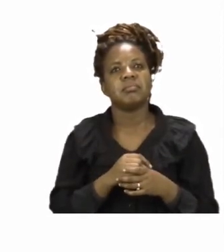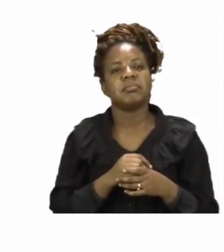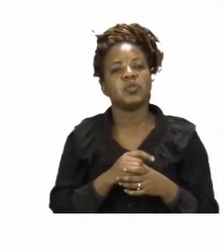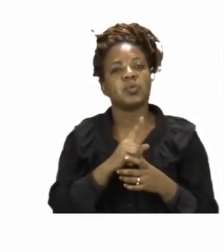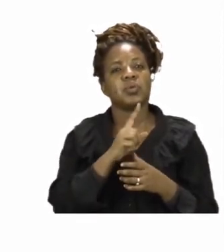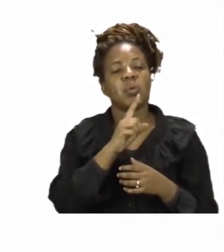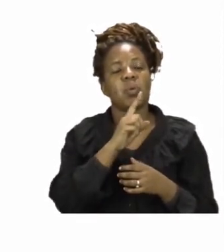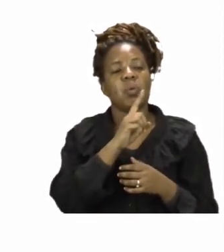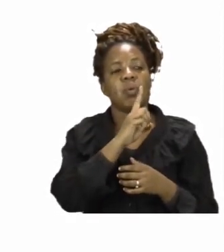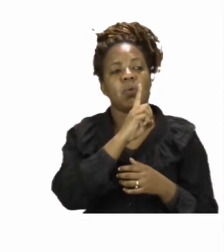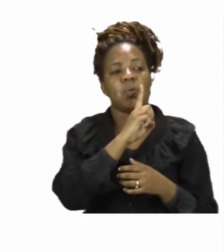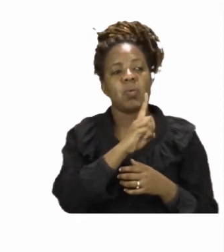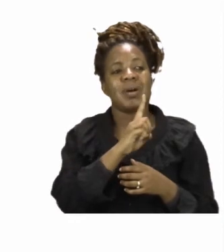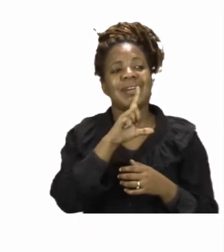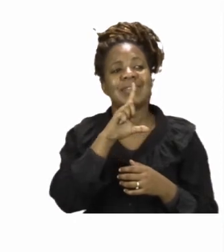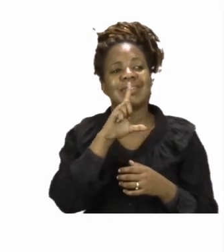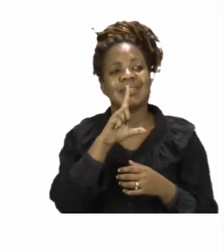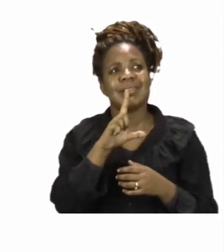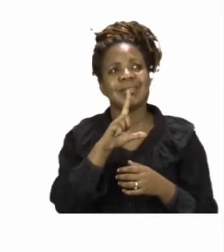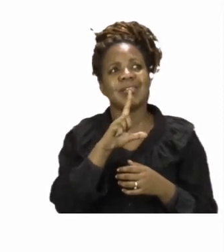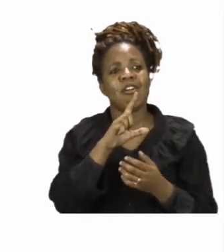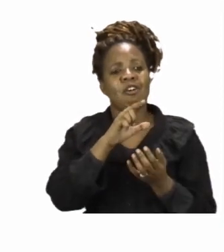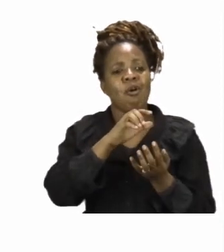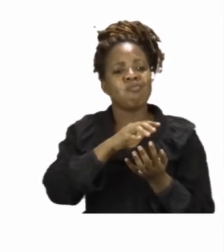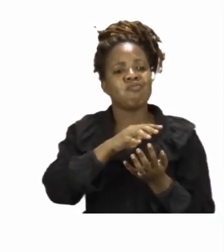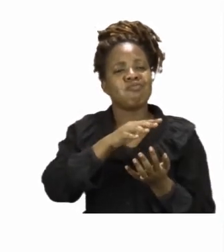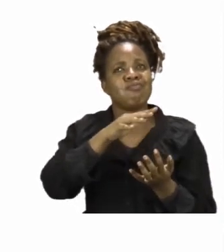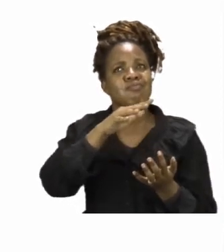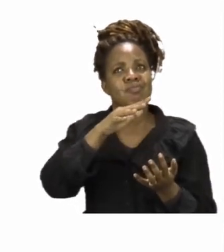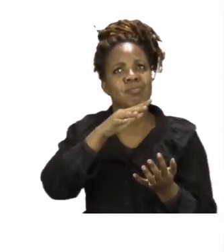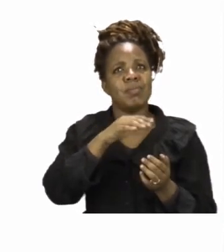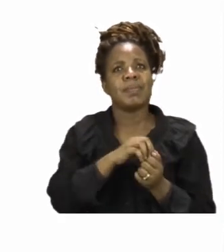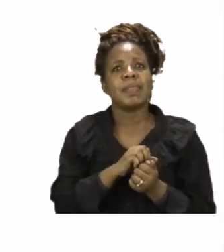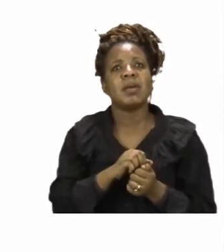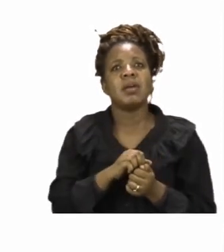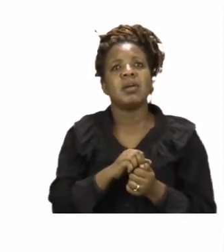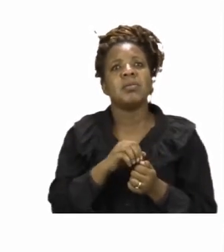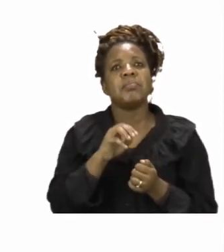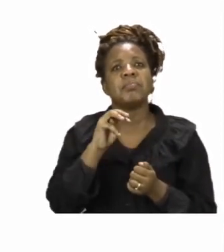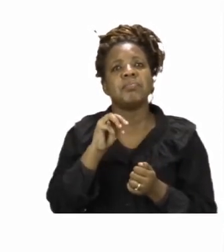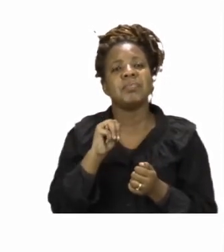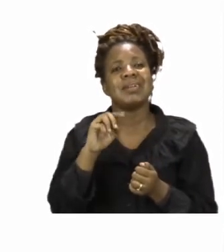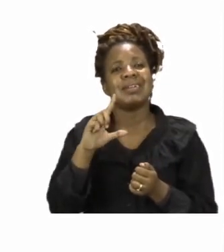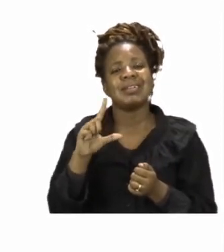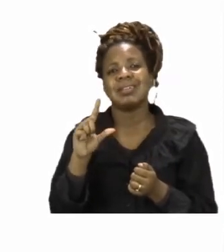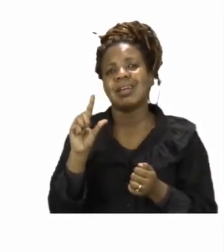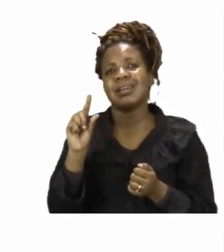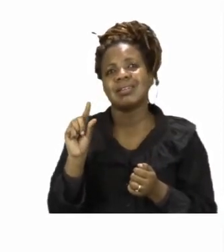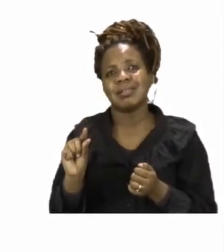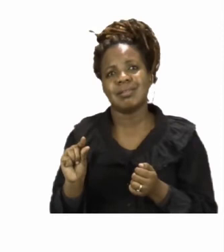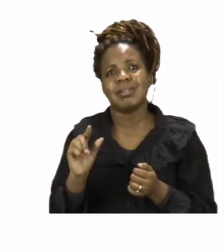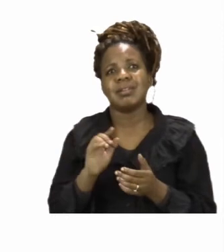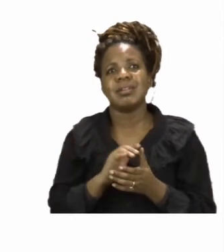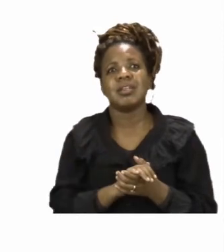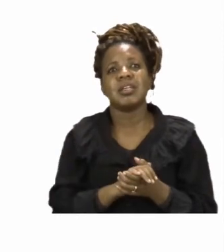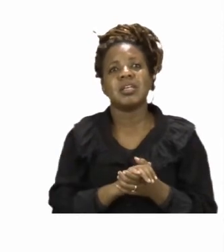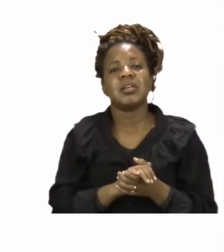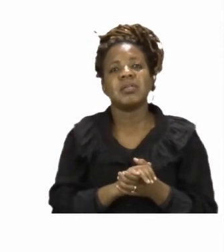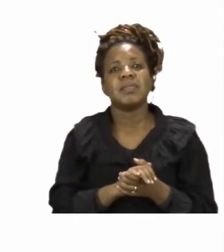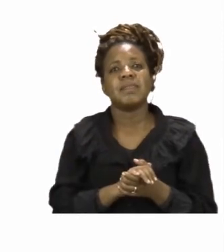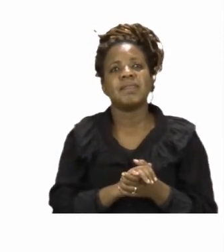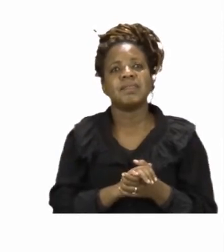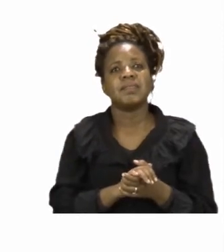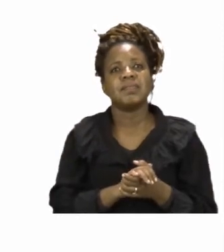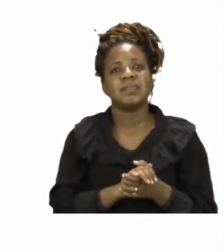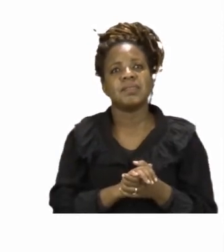than 1 milliliter. So for you to get 1 liter, you need to have the same